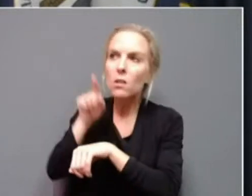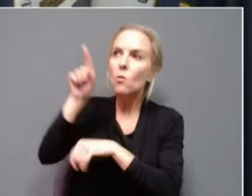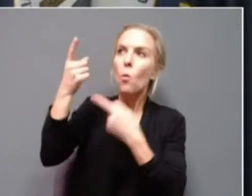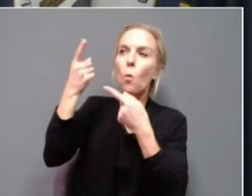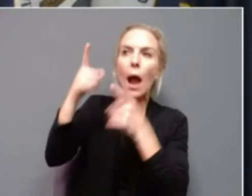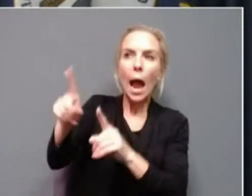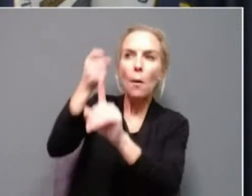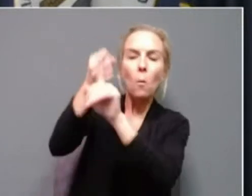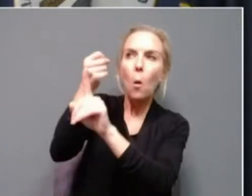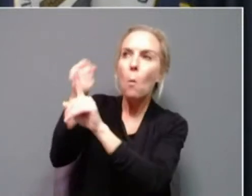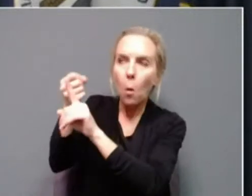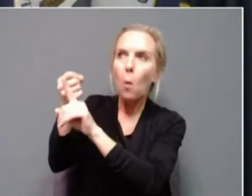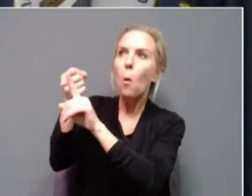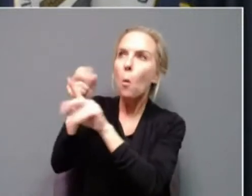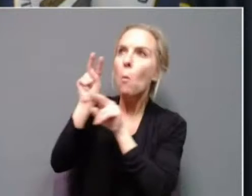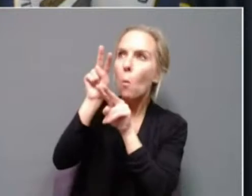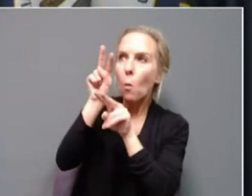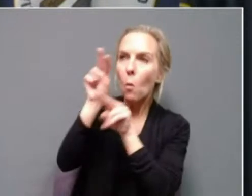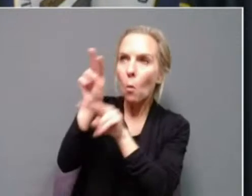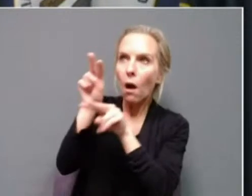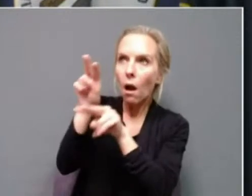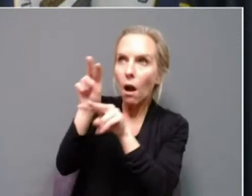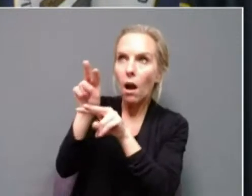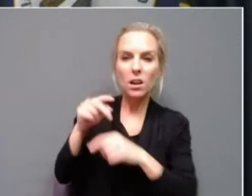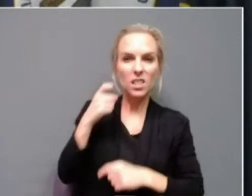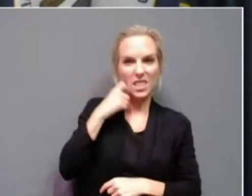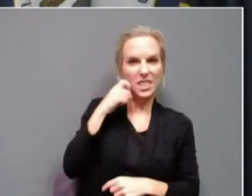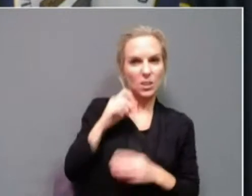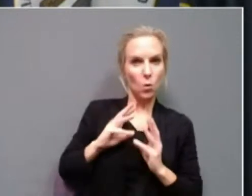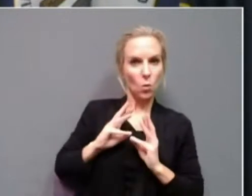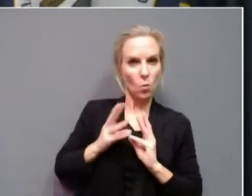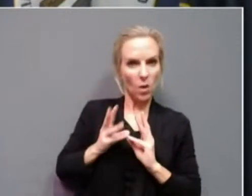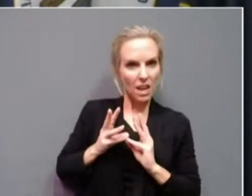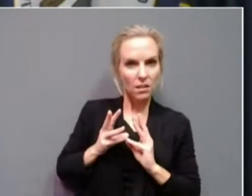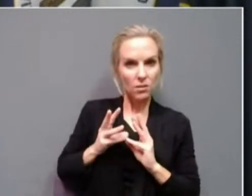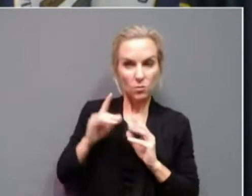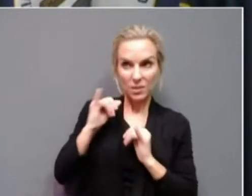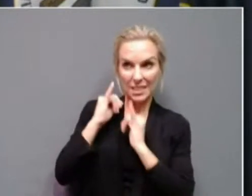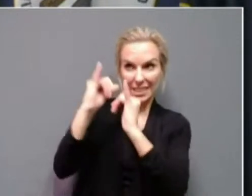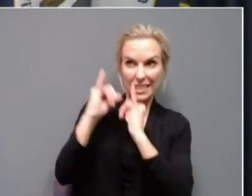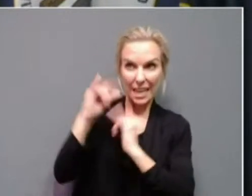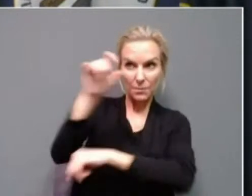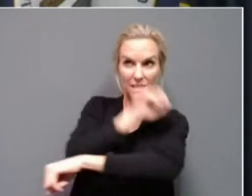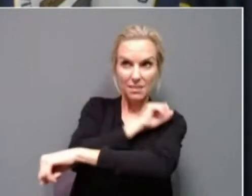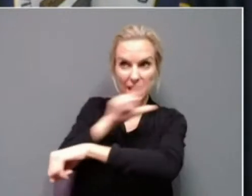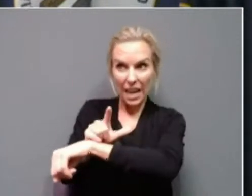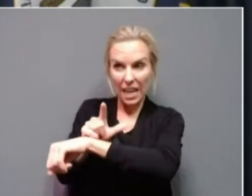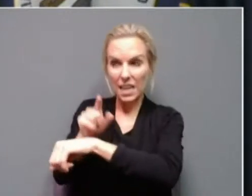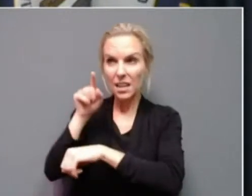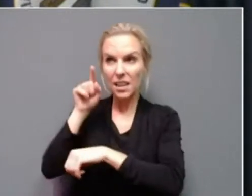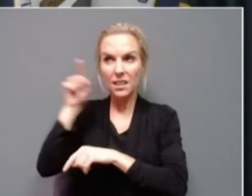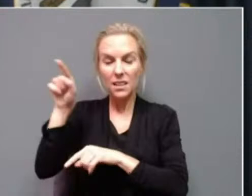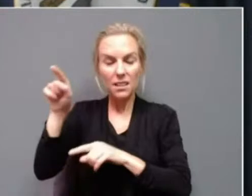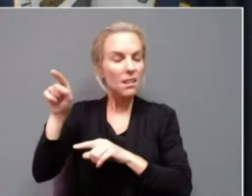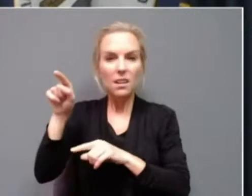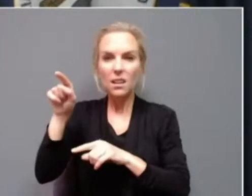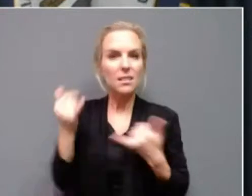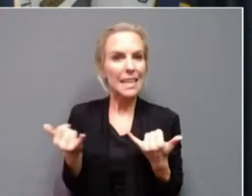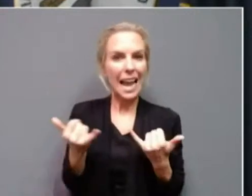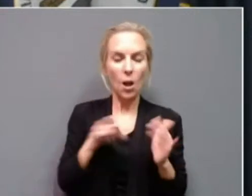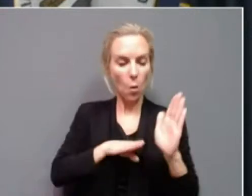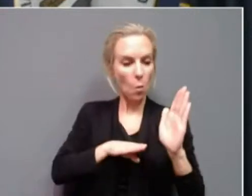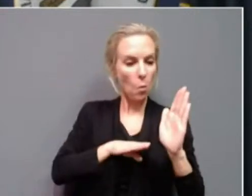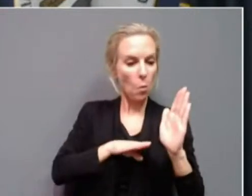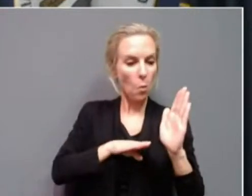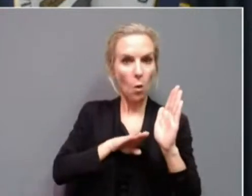this last winter, of being like or better than St. Louis. But our current exponential rise looks a